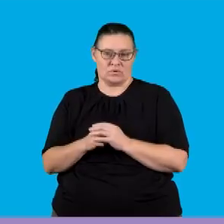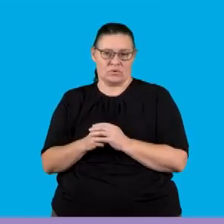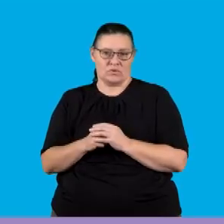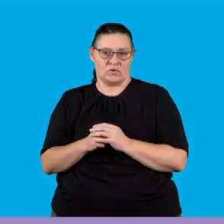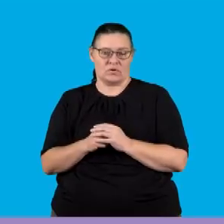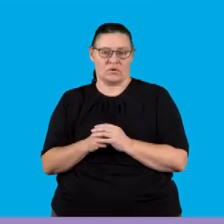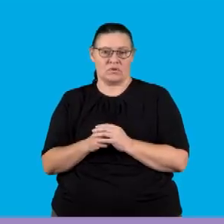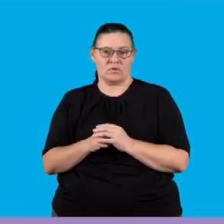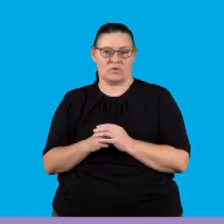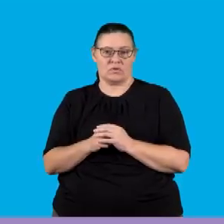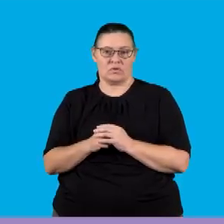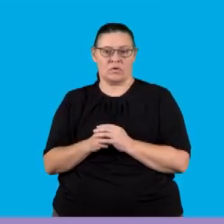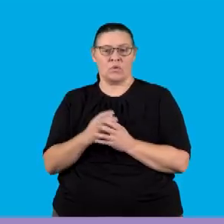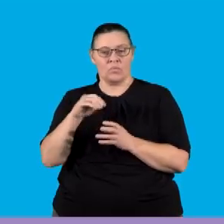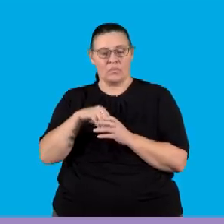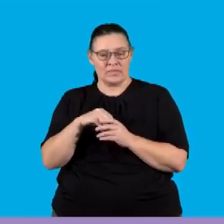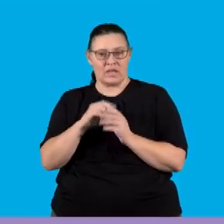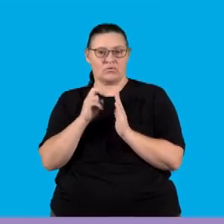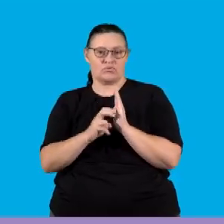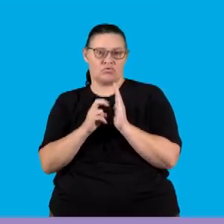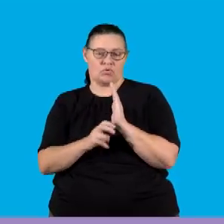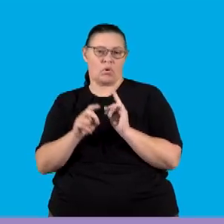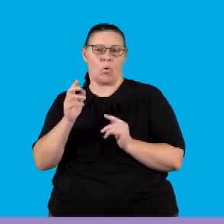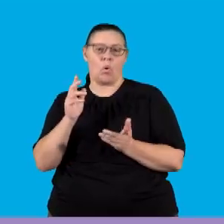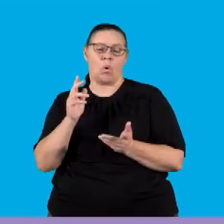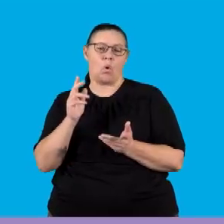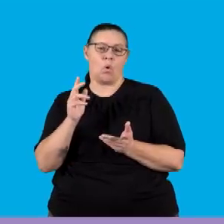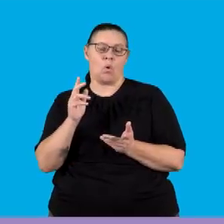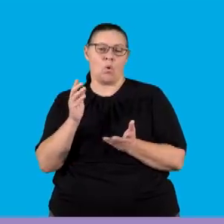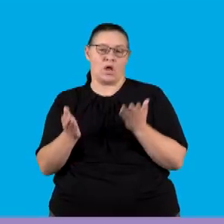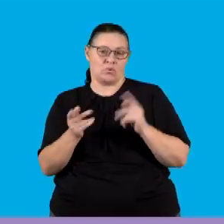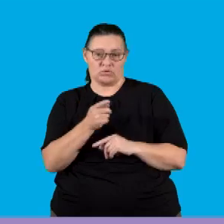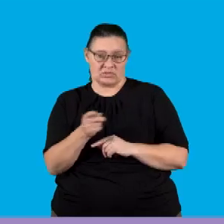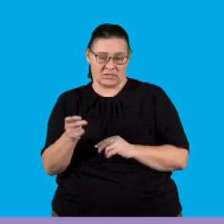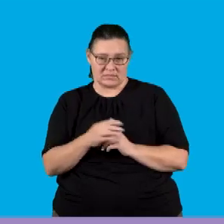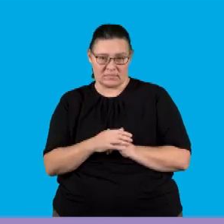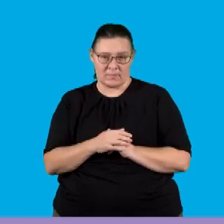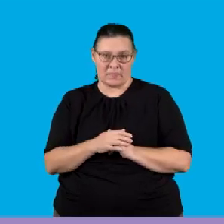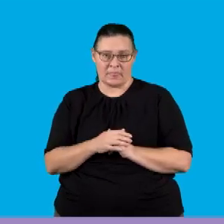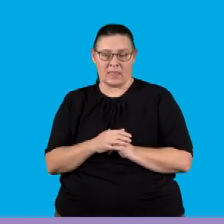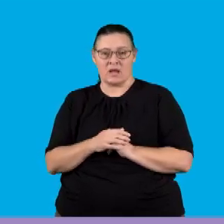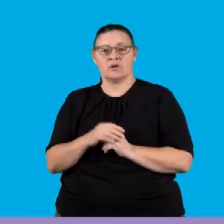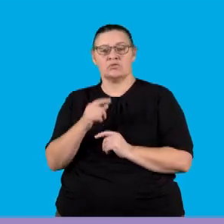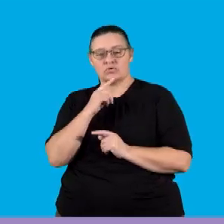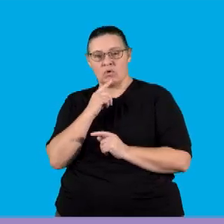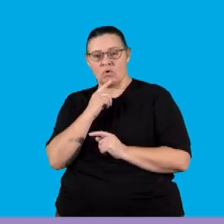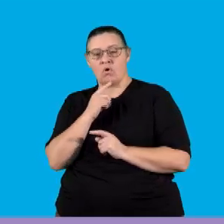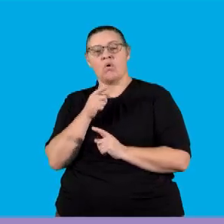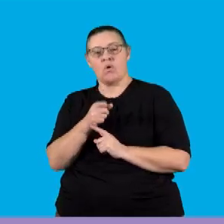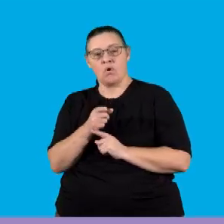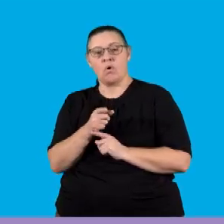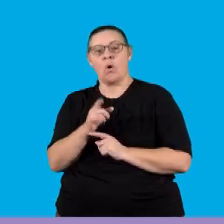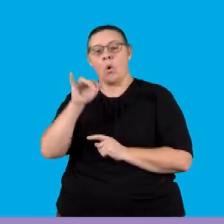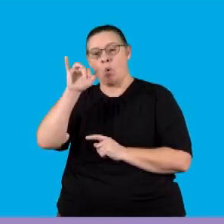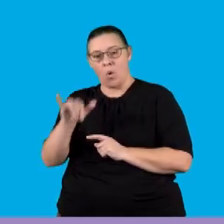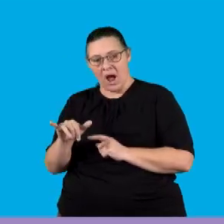output values in our rules or in our equations. So we are going to use a y